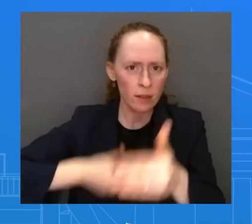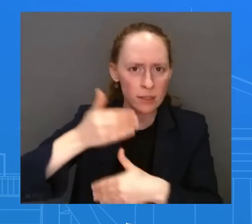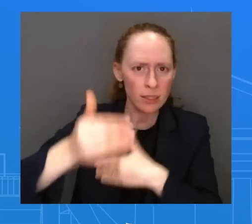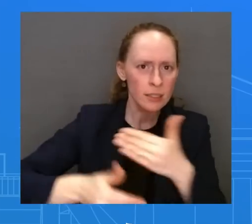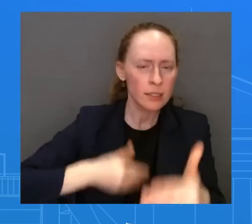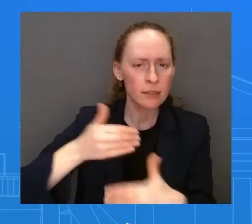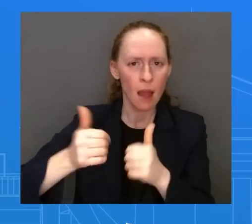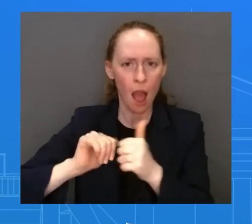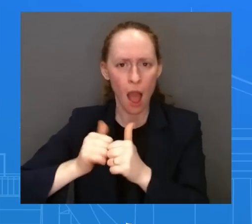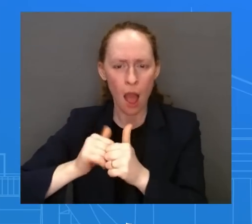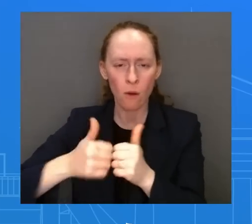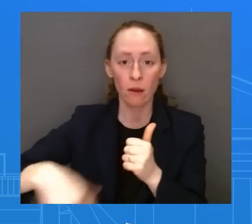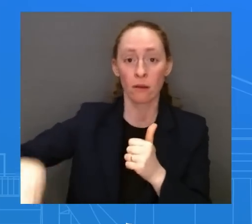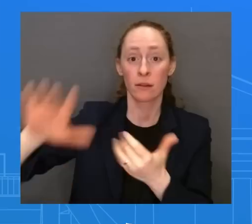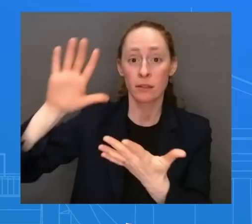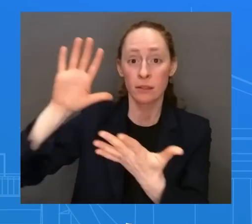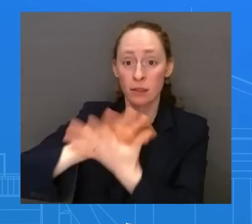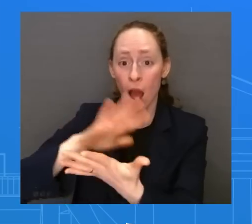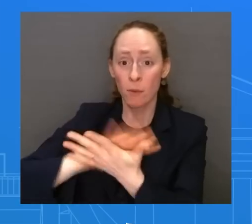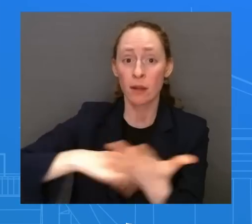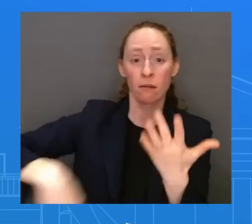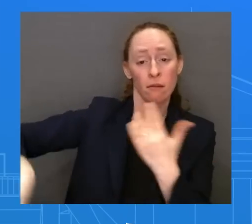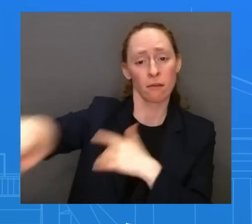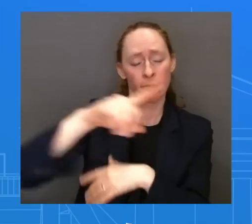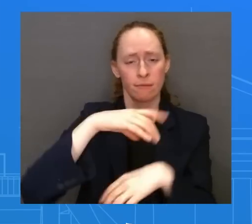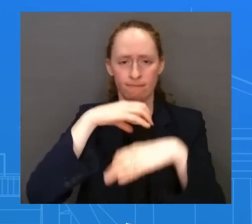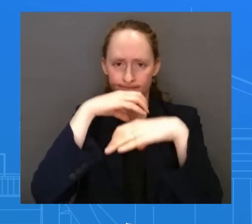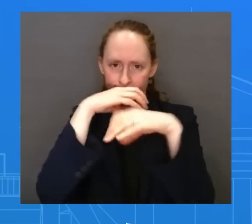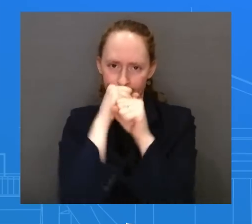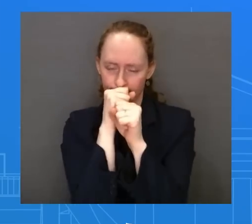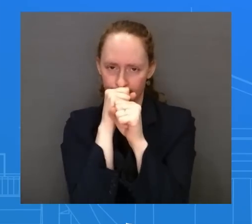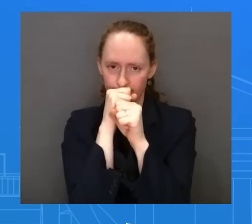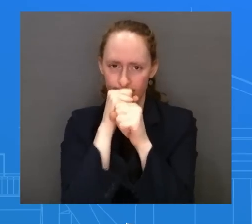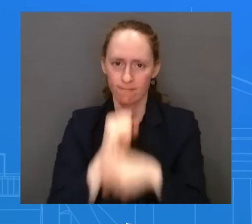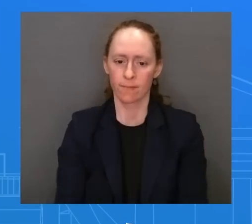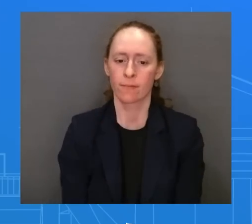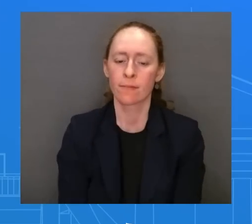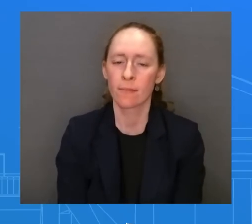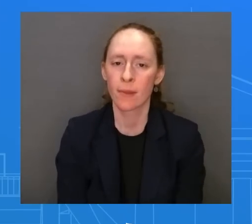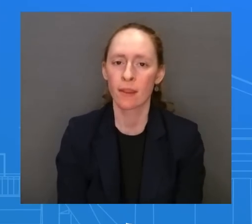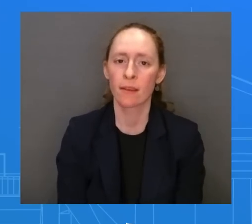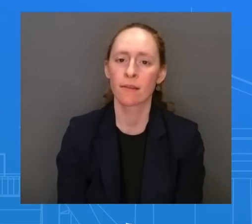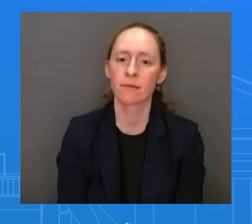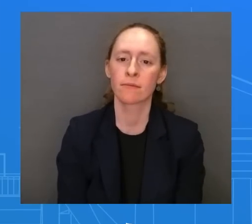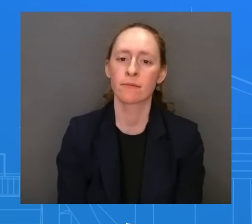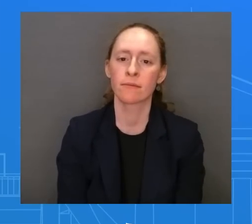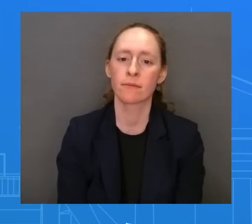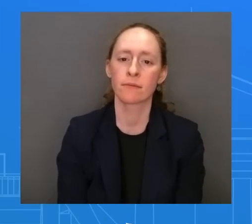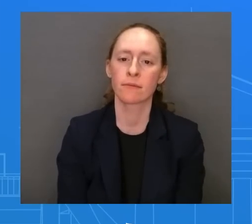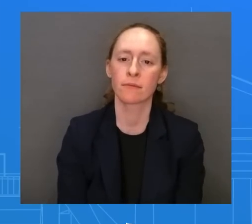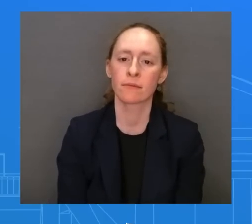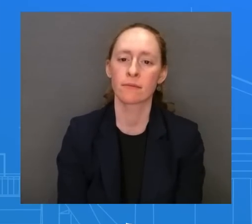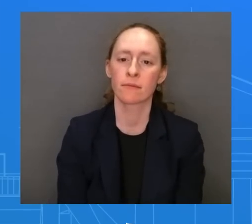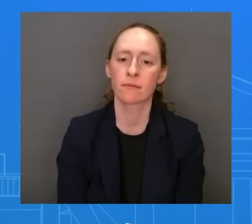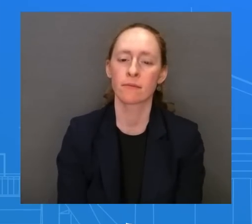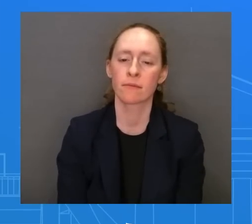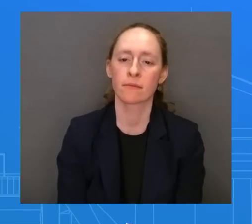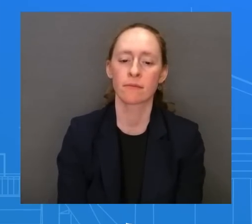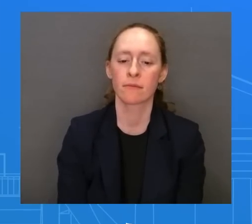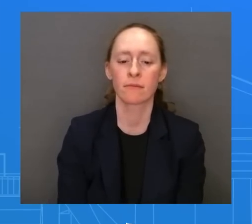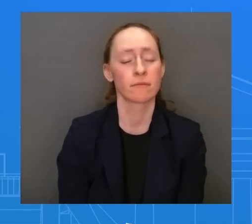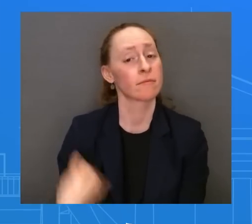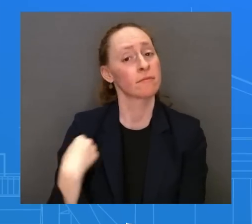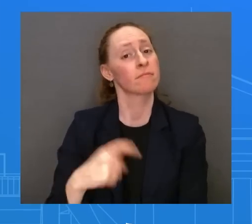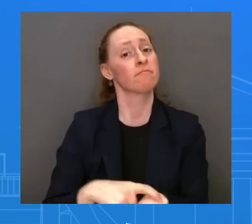it was the responsible thing to do after those reviews were done to then run a process